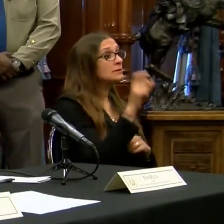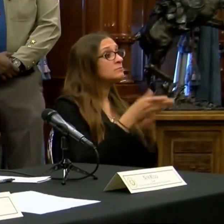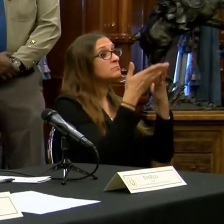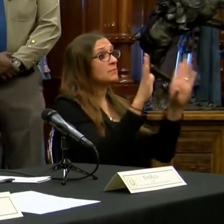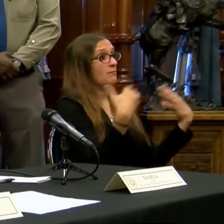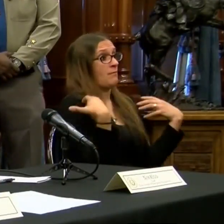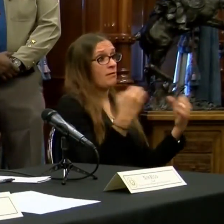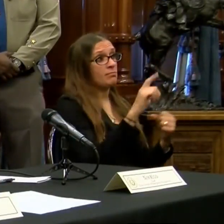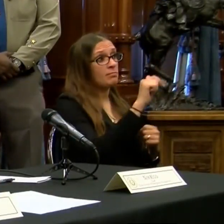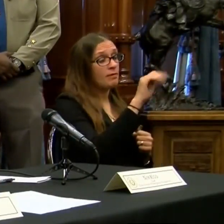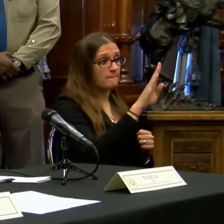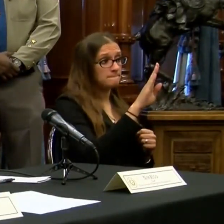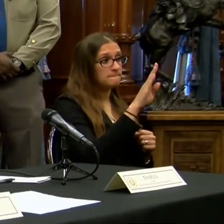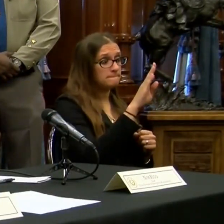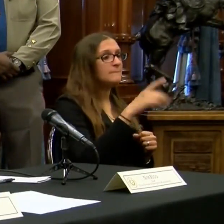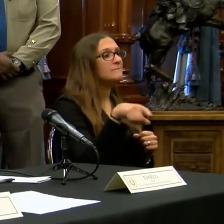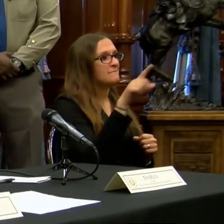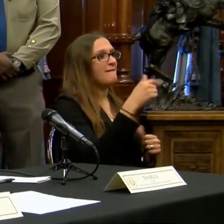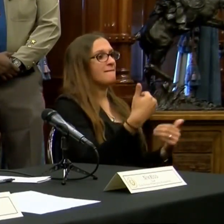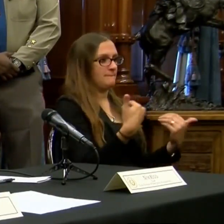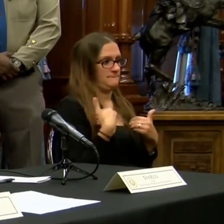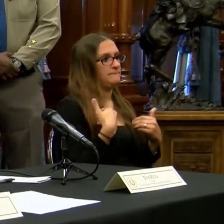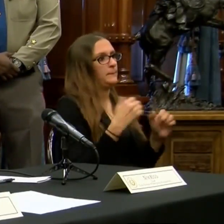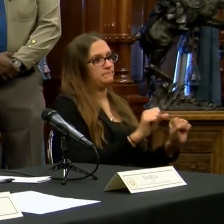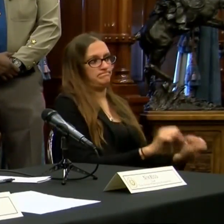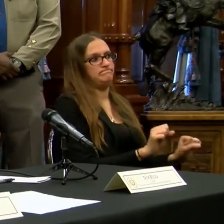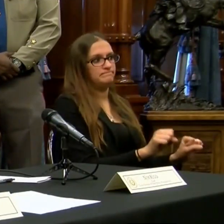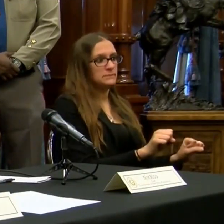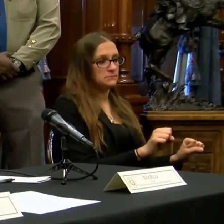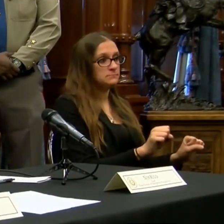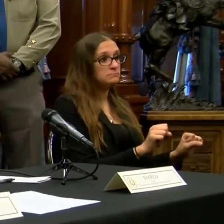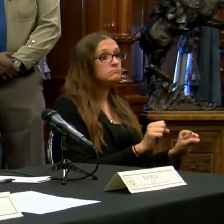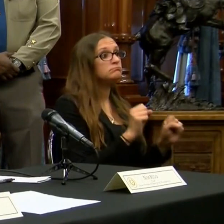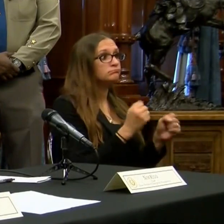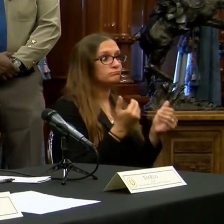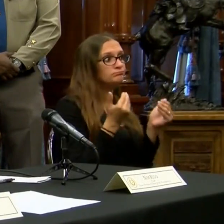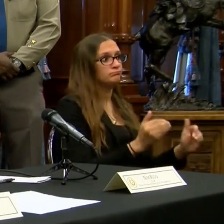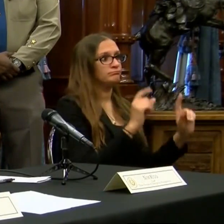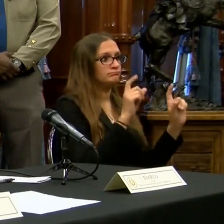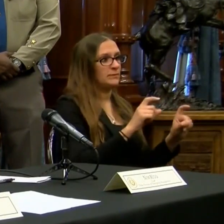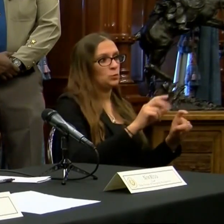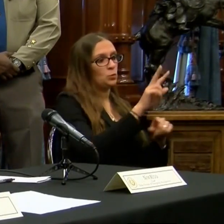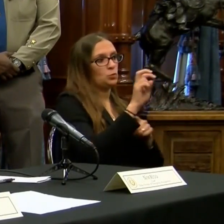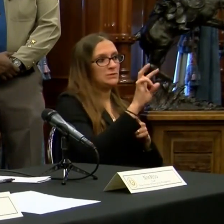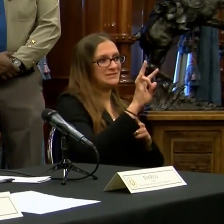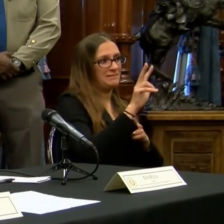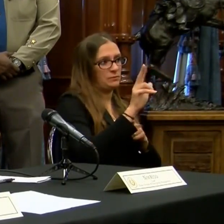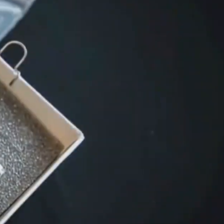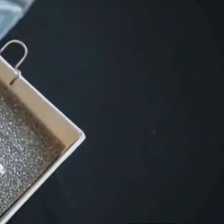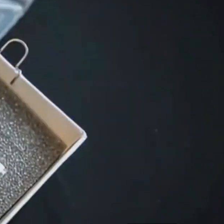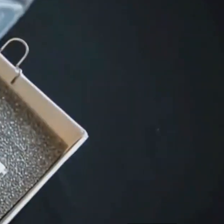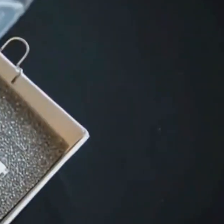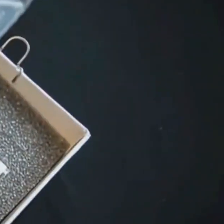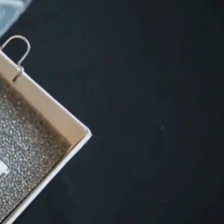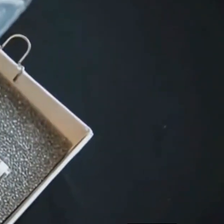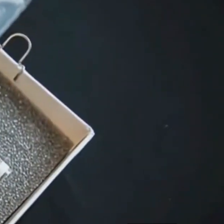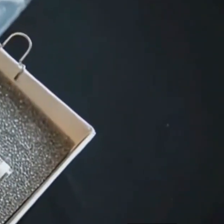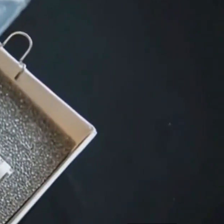Public Health Labs have the capacity to test 273 people per day